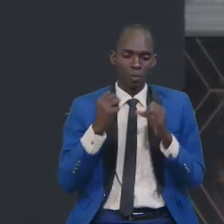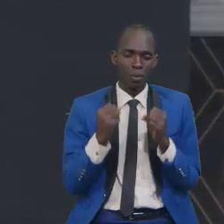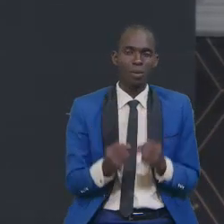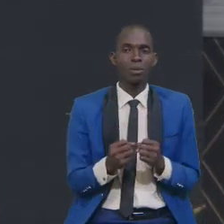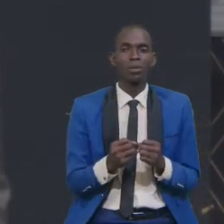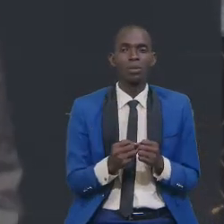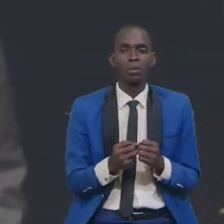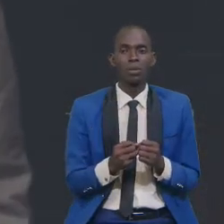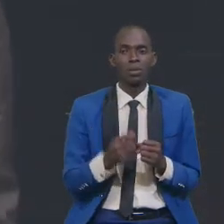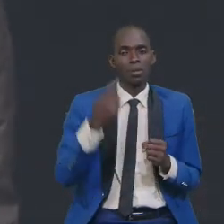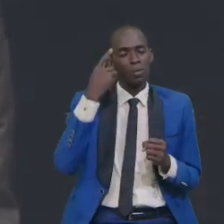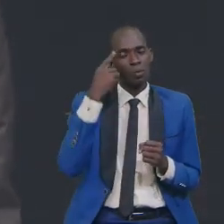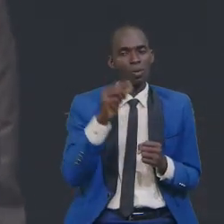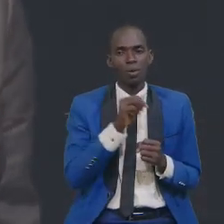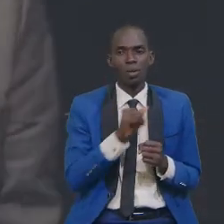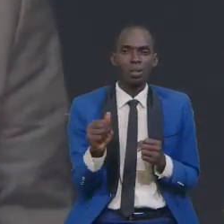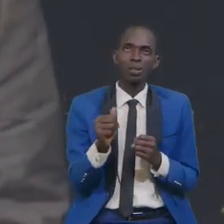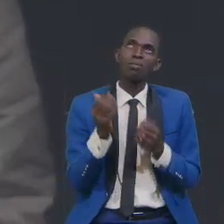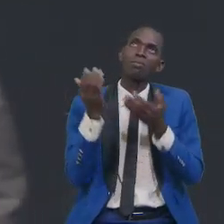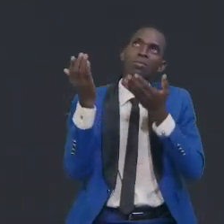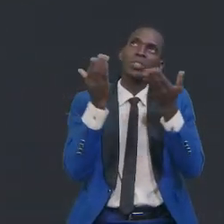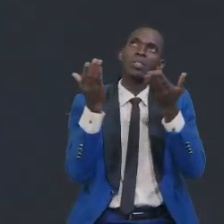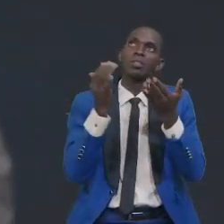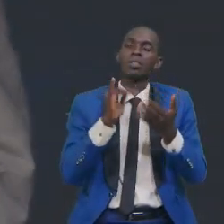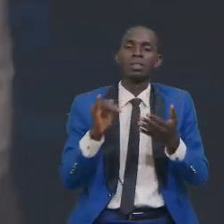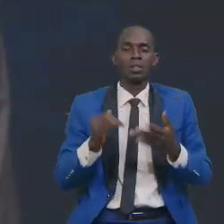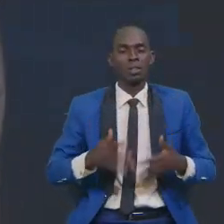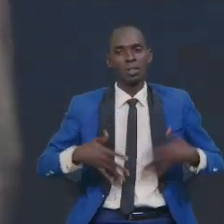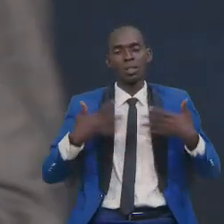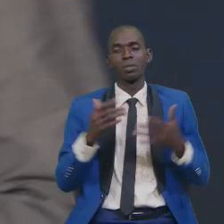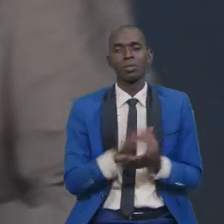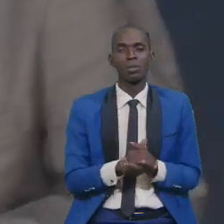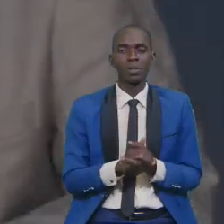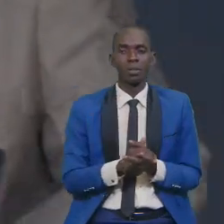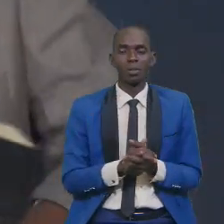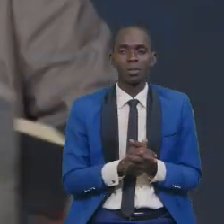for his shall be seen life saving life